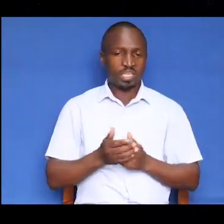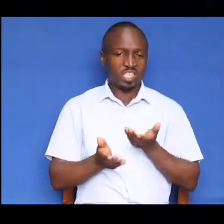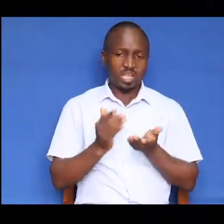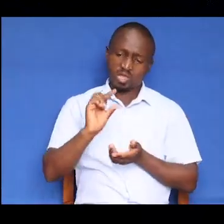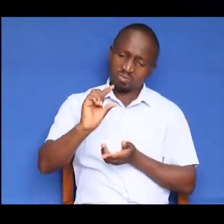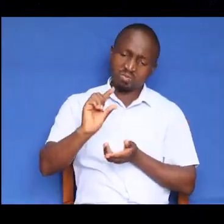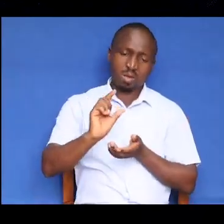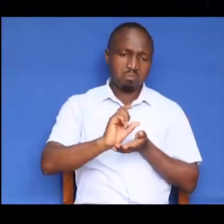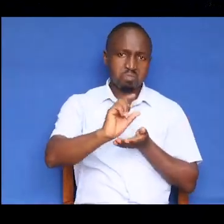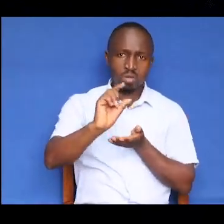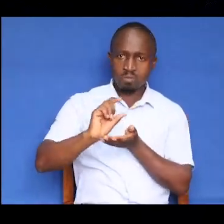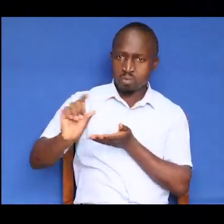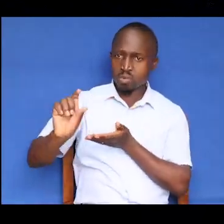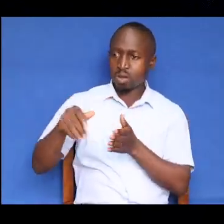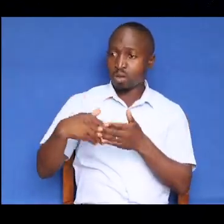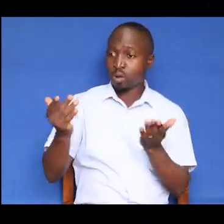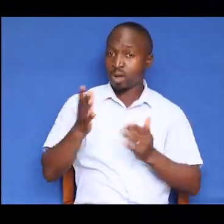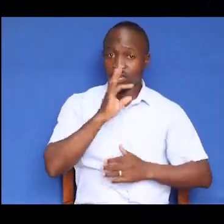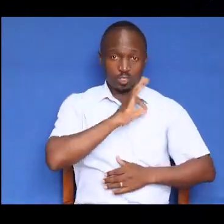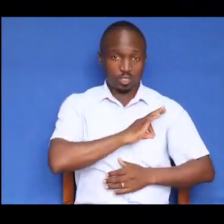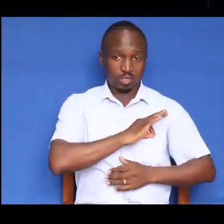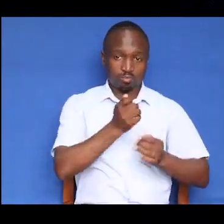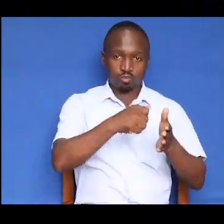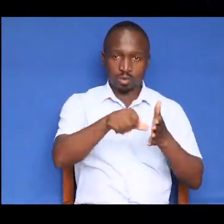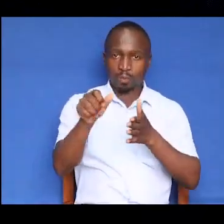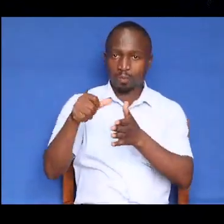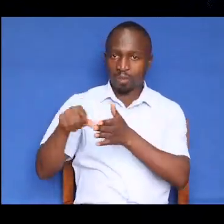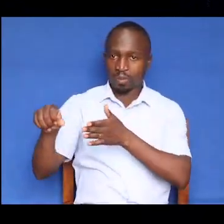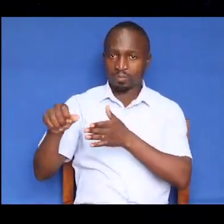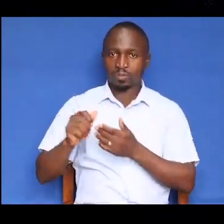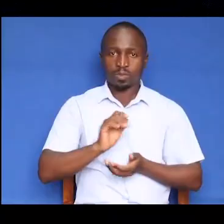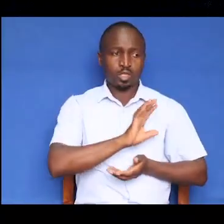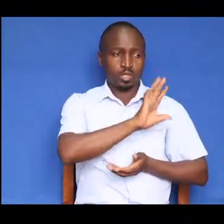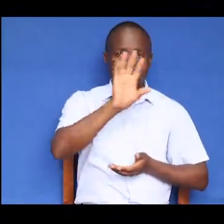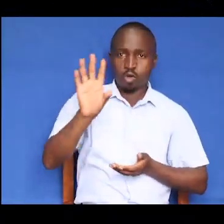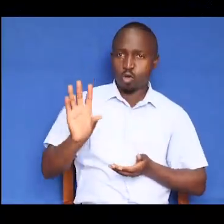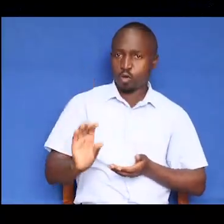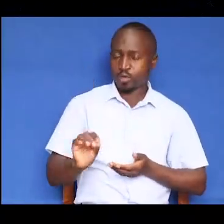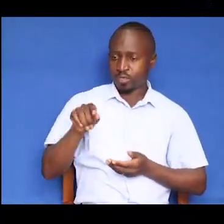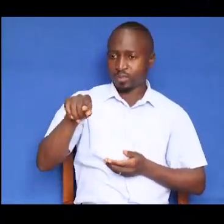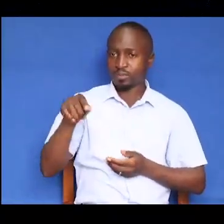commissions for those who they don't have a job to do. So all this